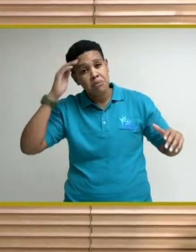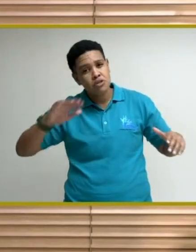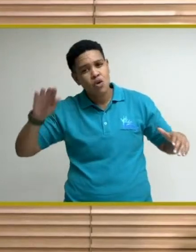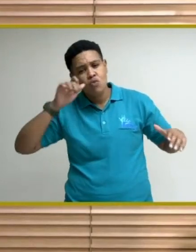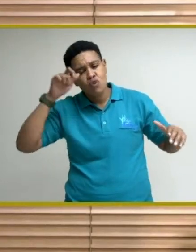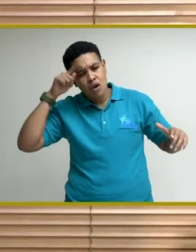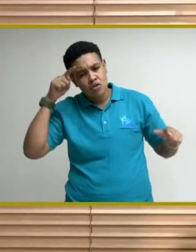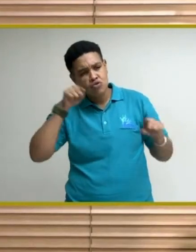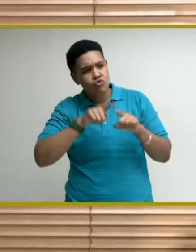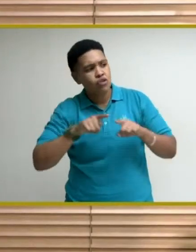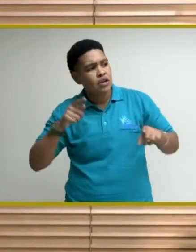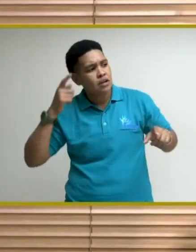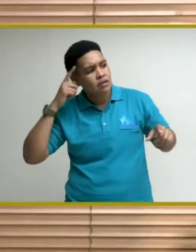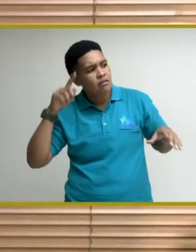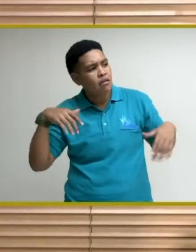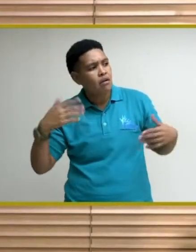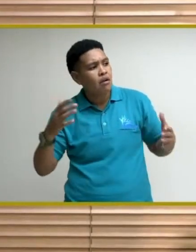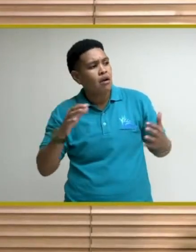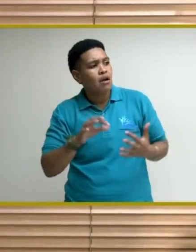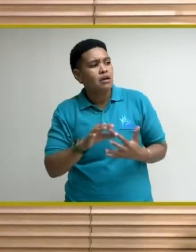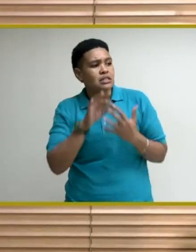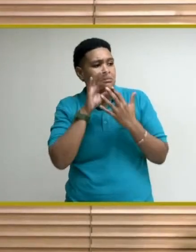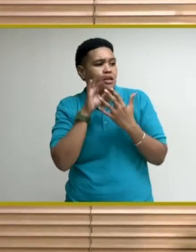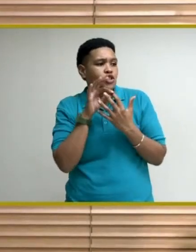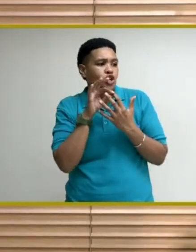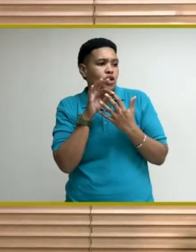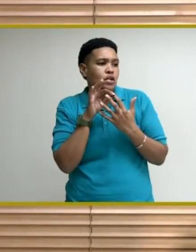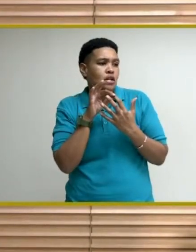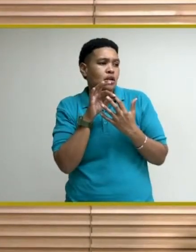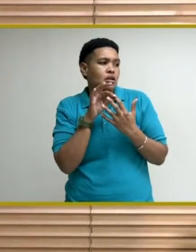agreed for a special